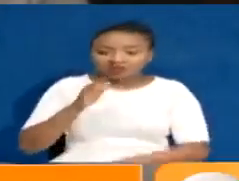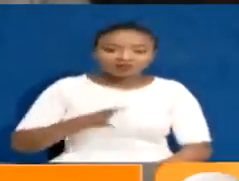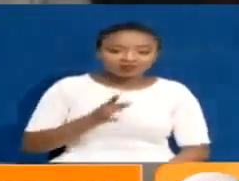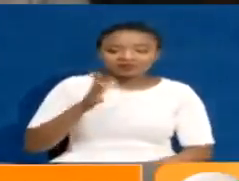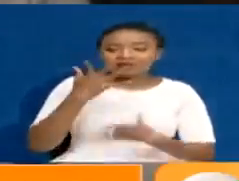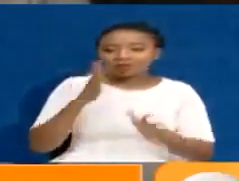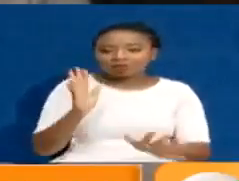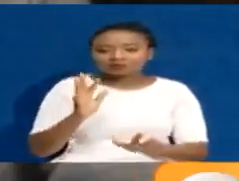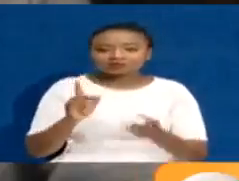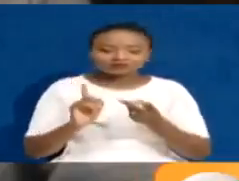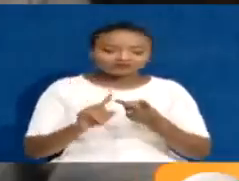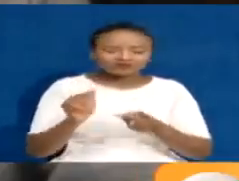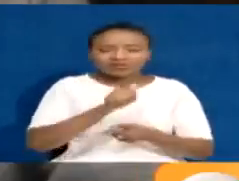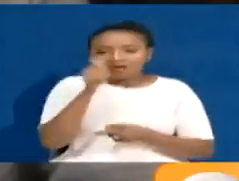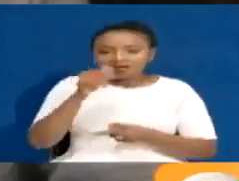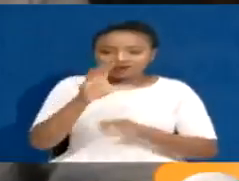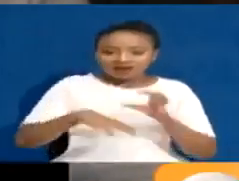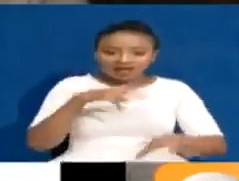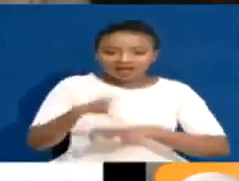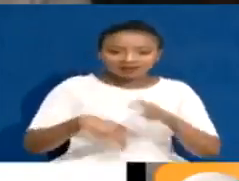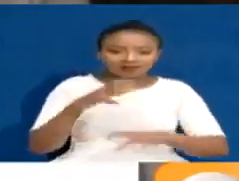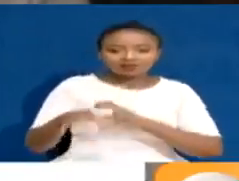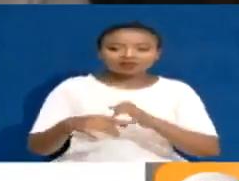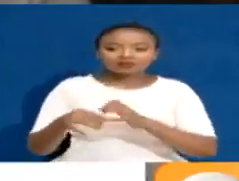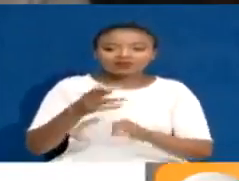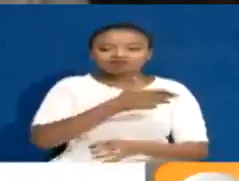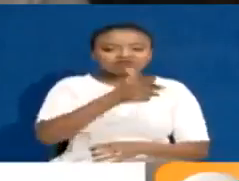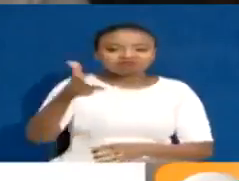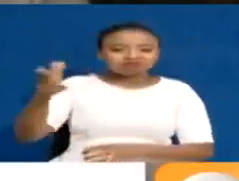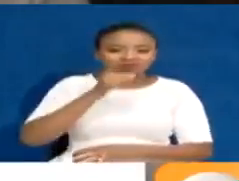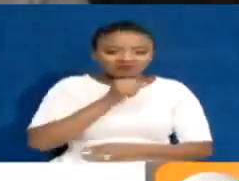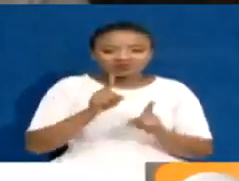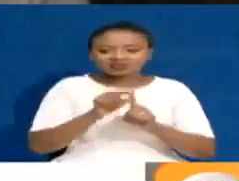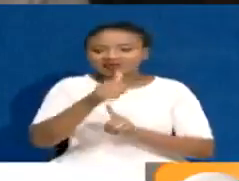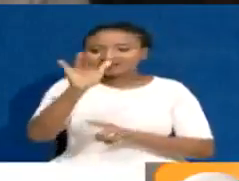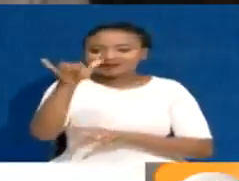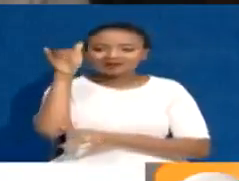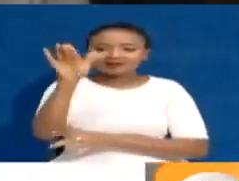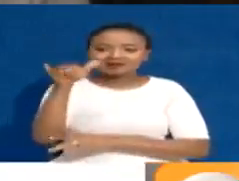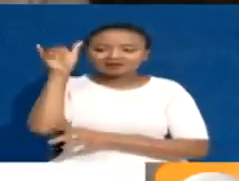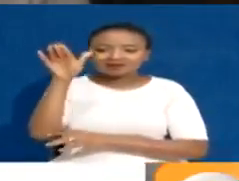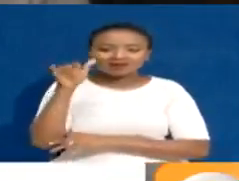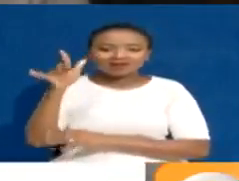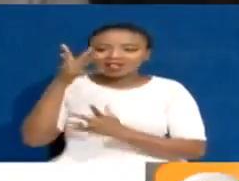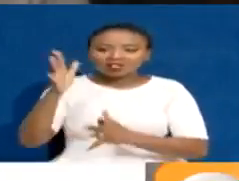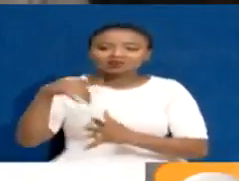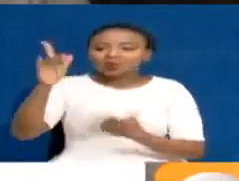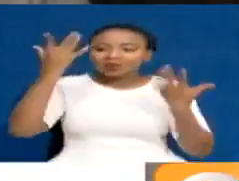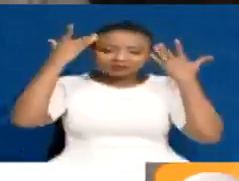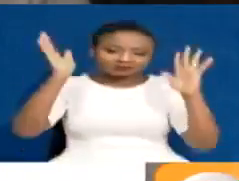animals, several animals were shot, and many other camels are missing, not known where